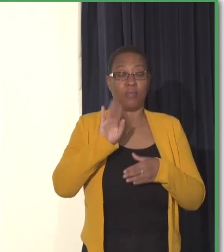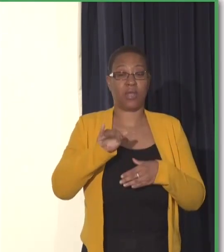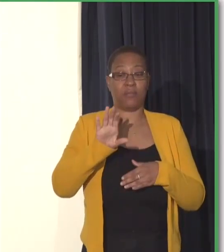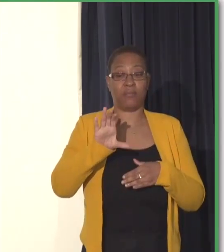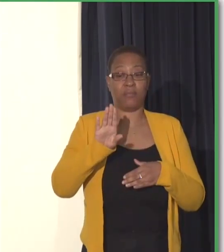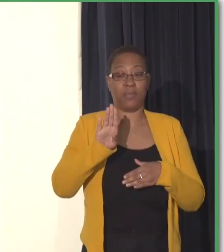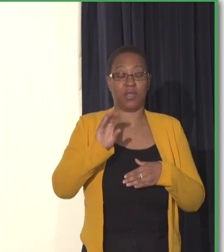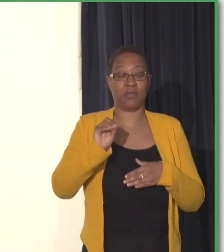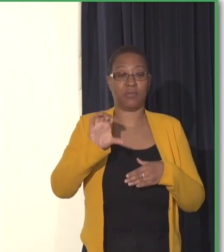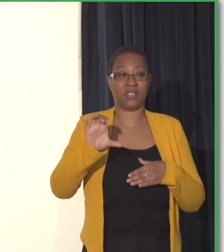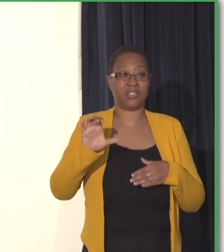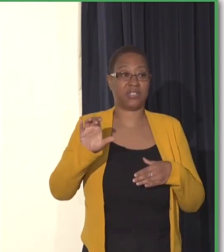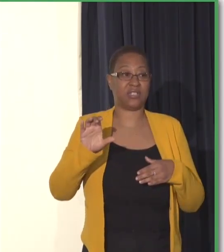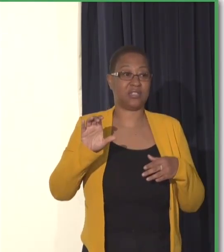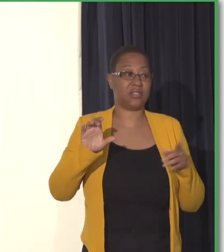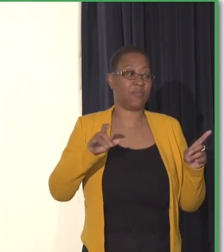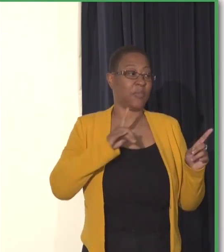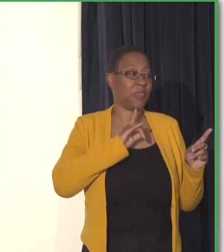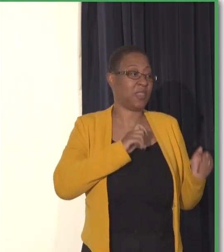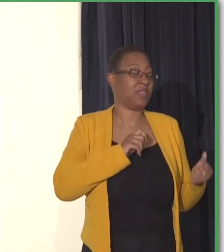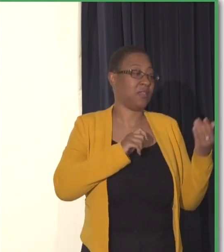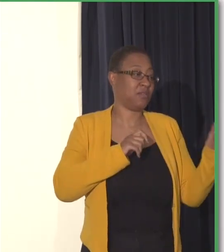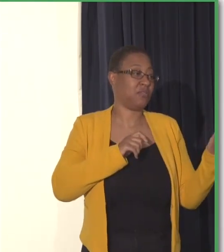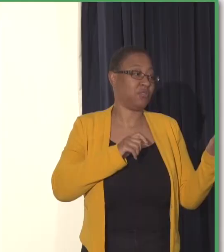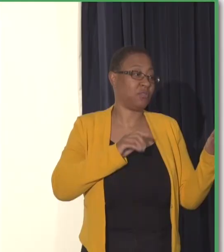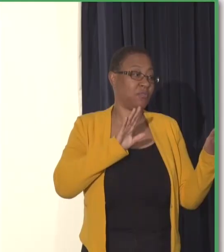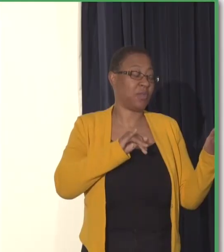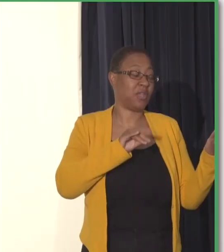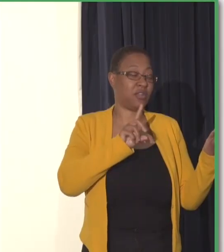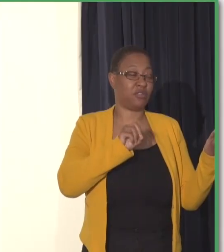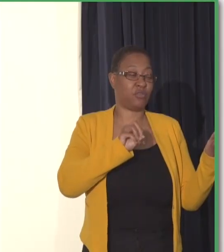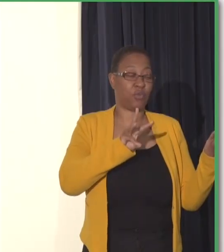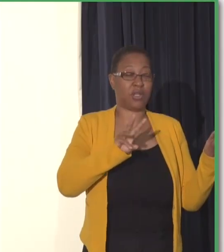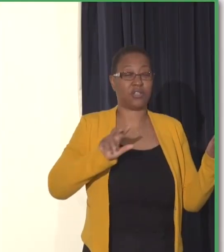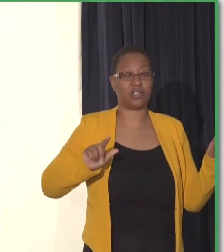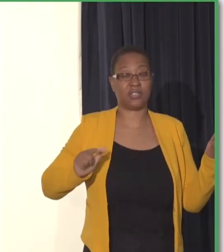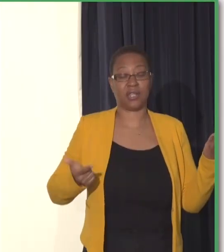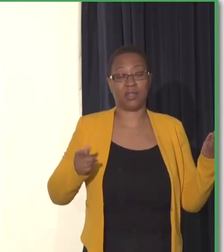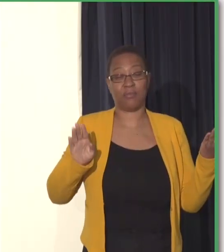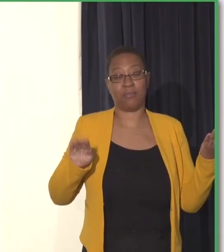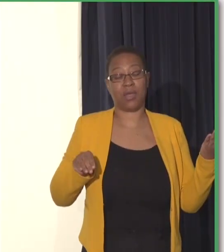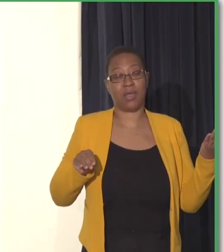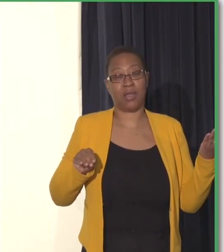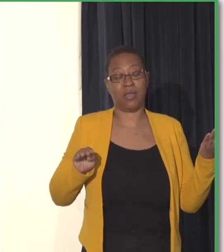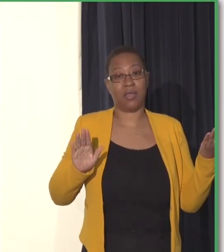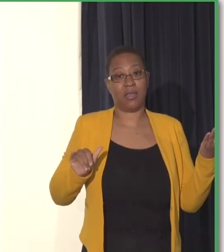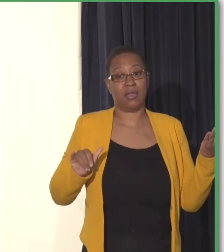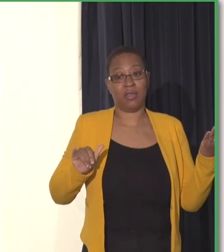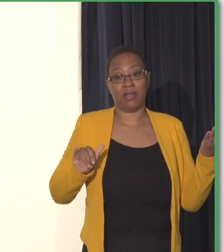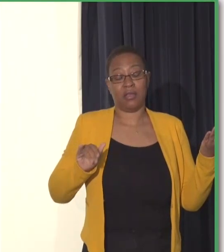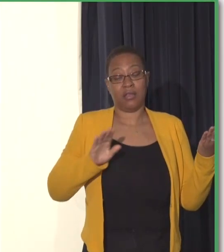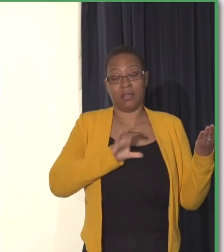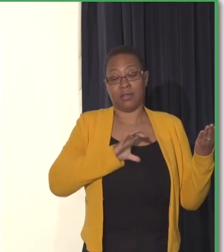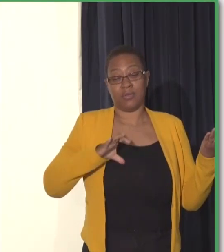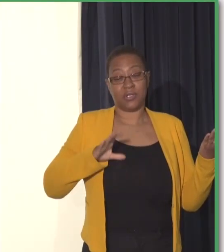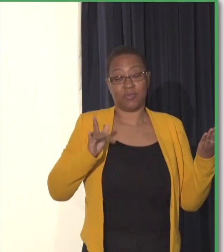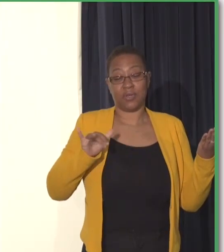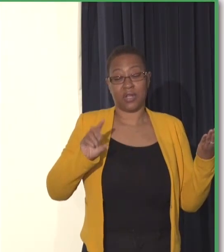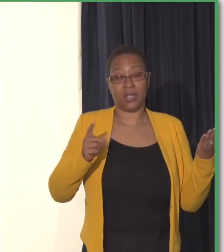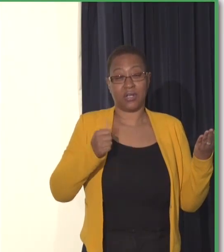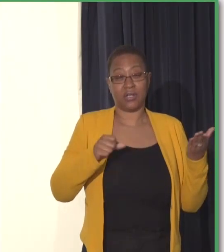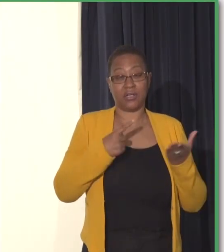Second. Motion made by Commissioner DeWash, second by Commissioner Bernard.